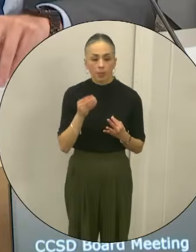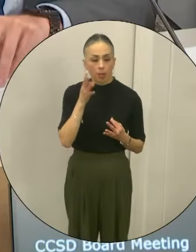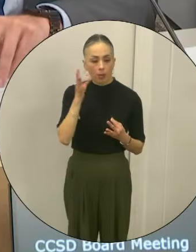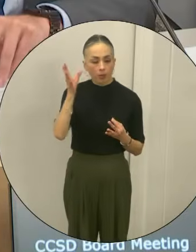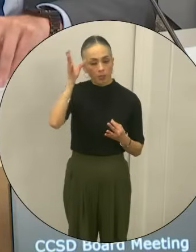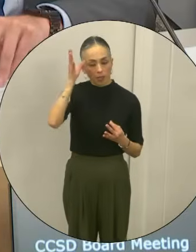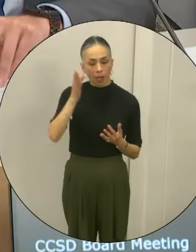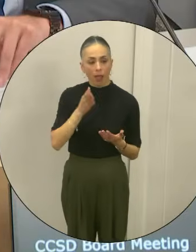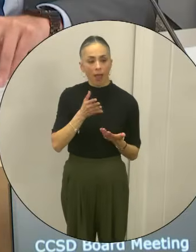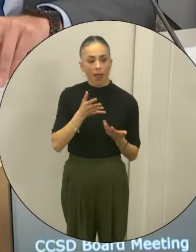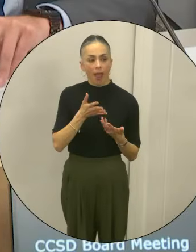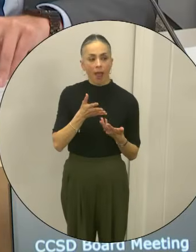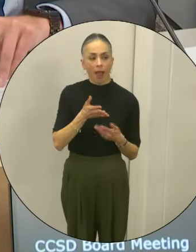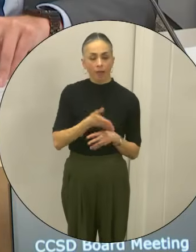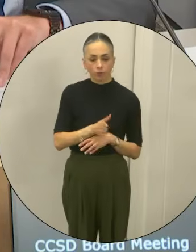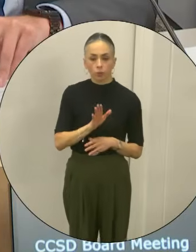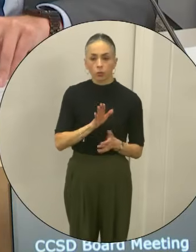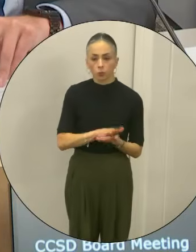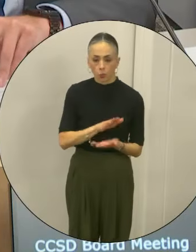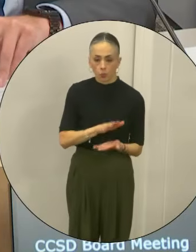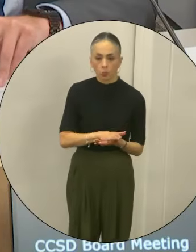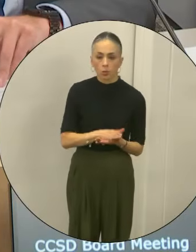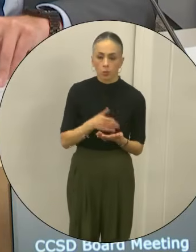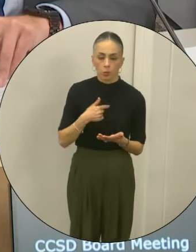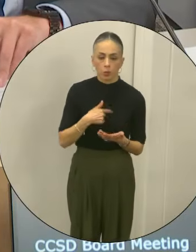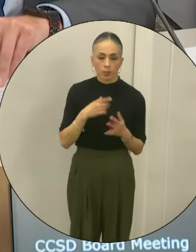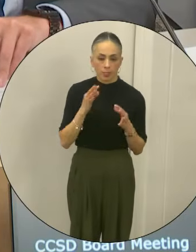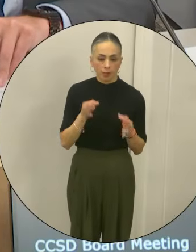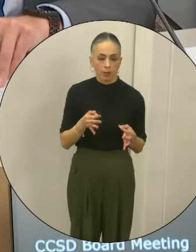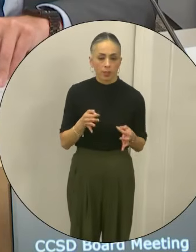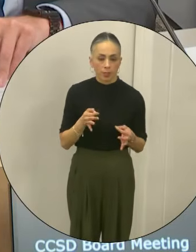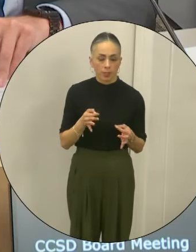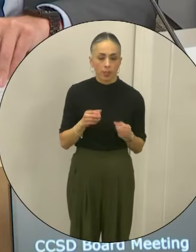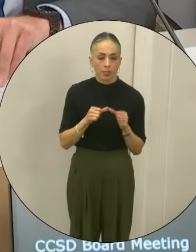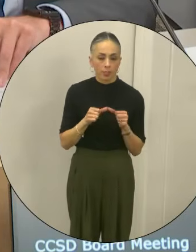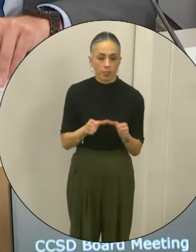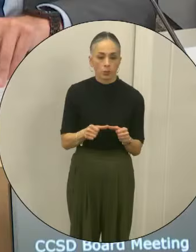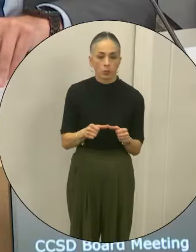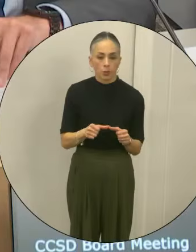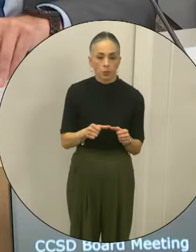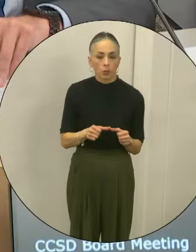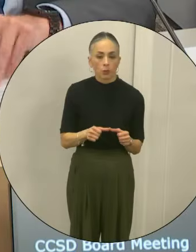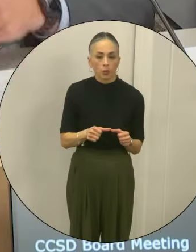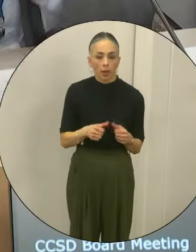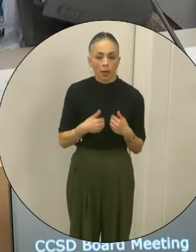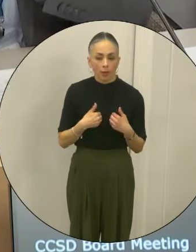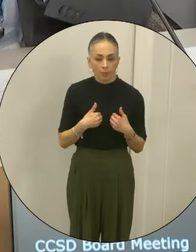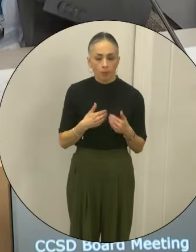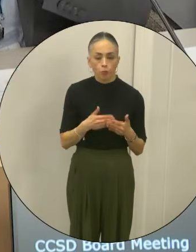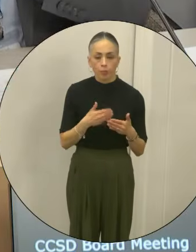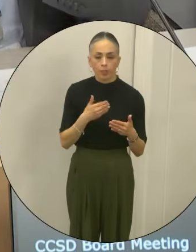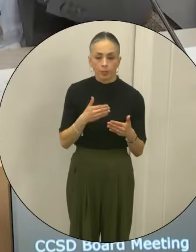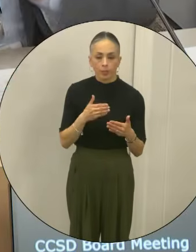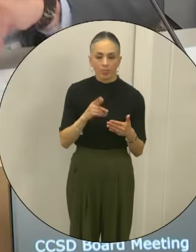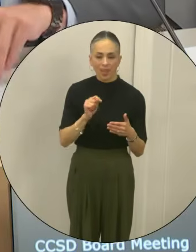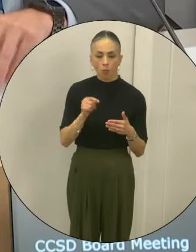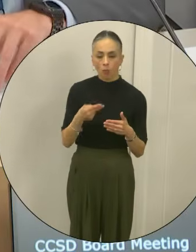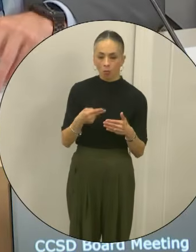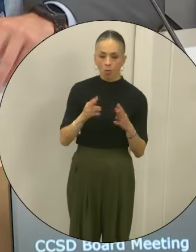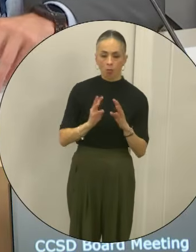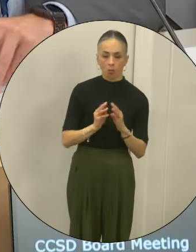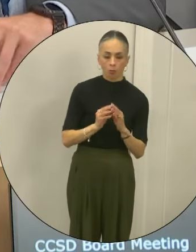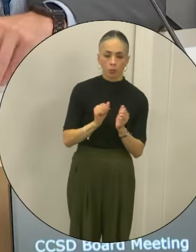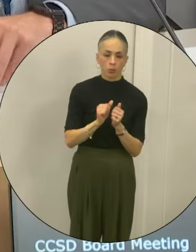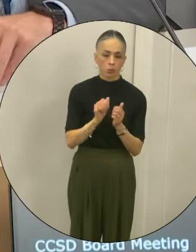school hours. So we would definitely continue to have pre-town hall meetings with the school